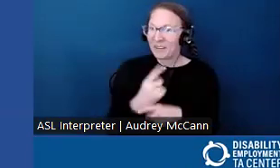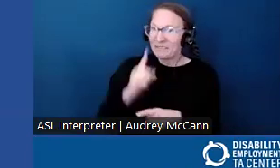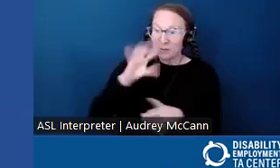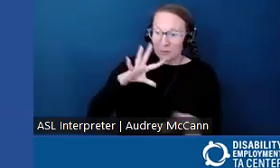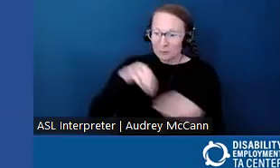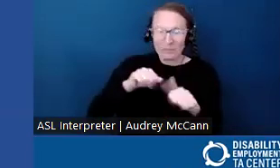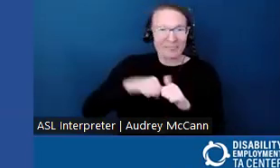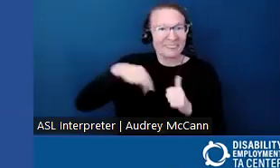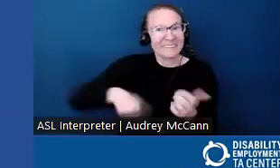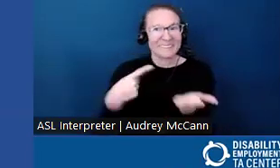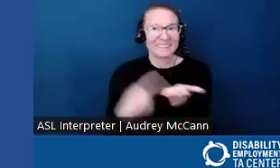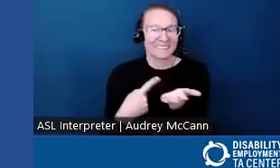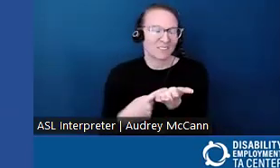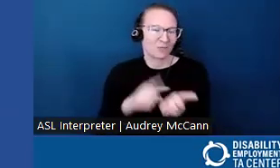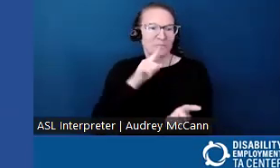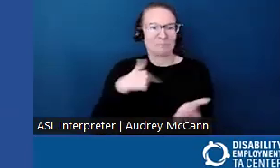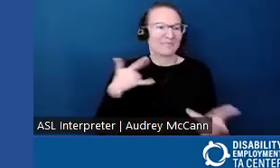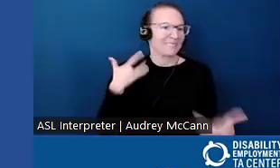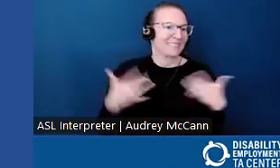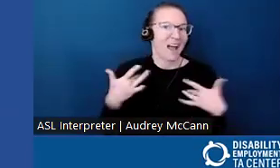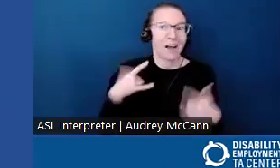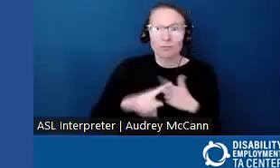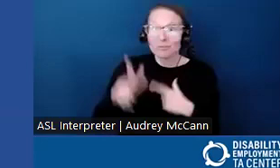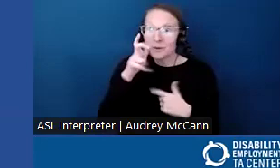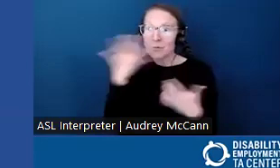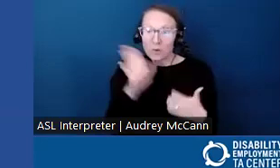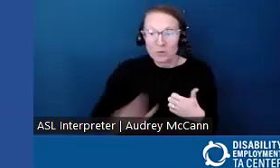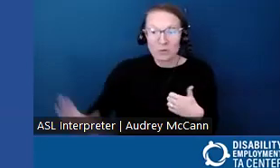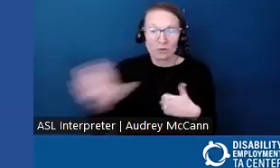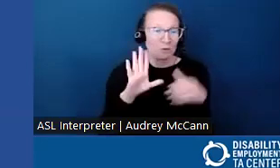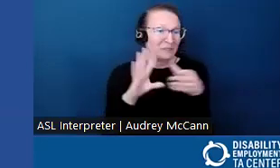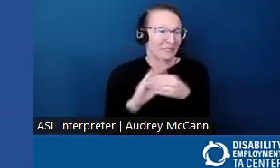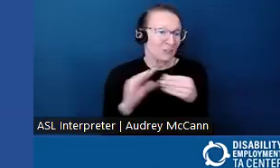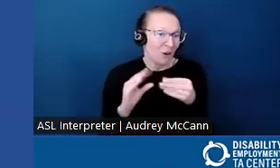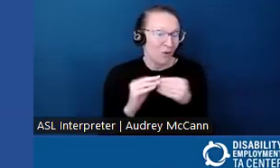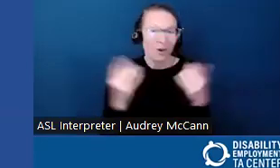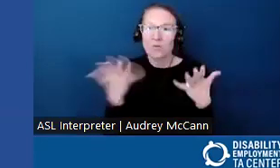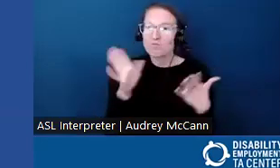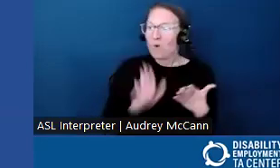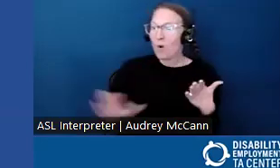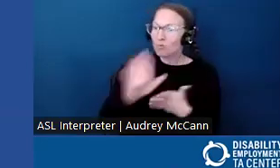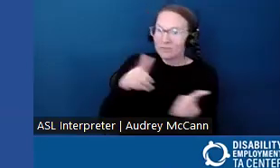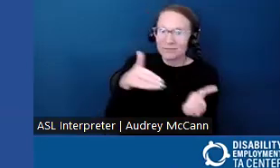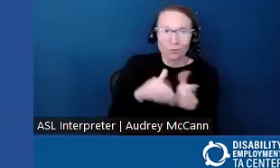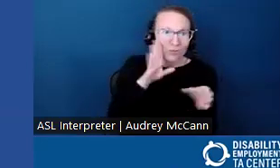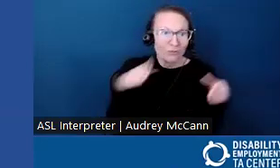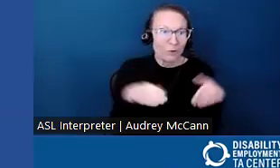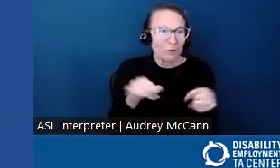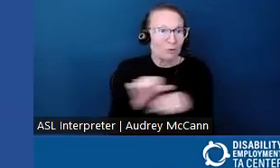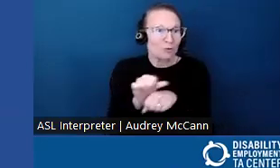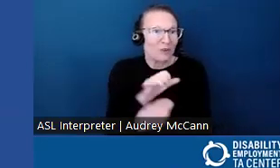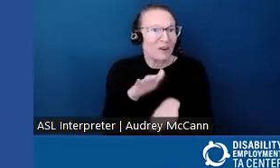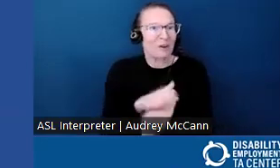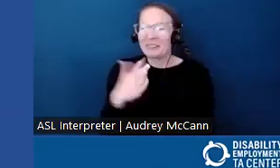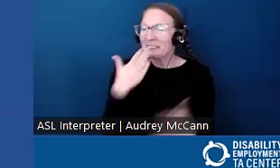this discussion. I'm very excited to hear what all of you have to share and what your centers are working on. So thanks for being